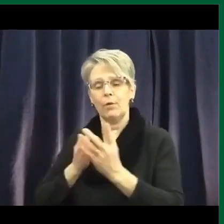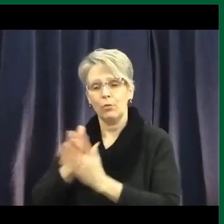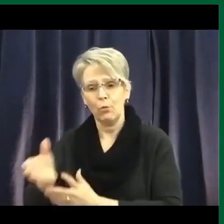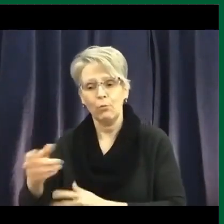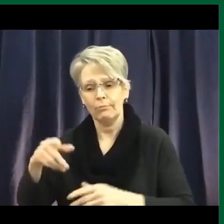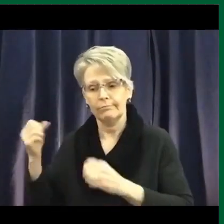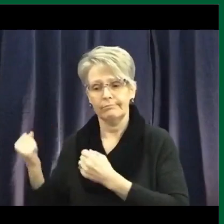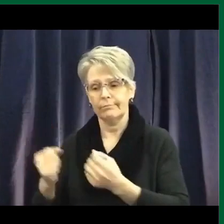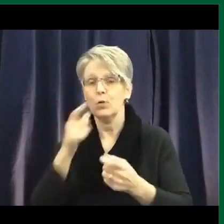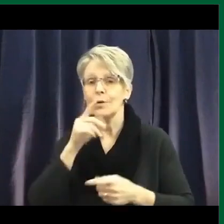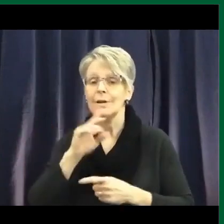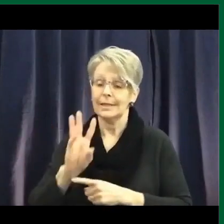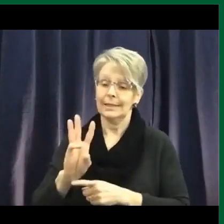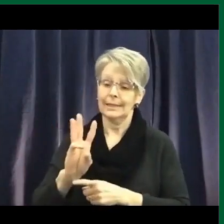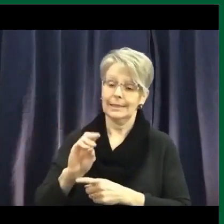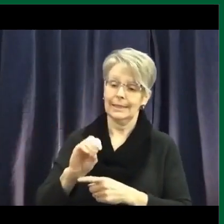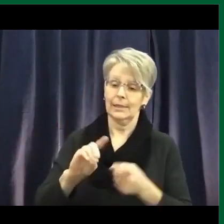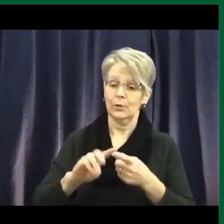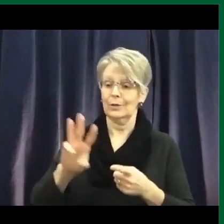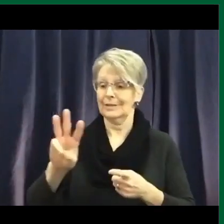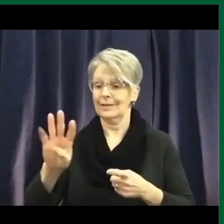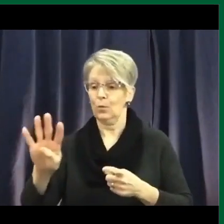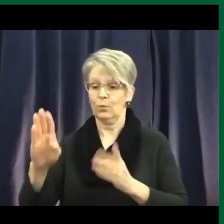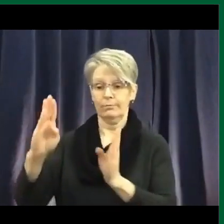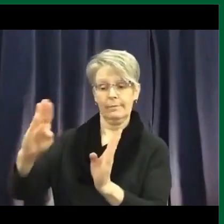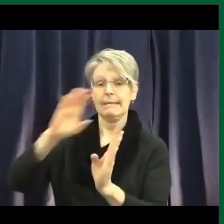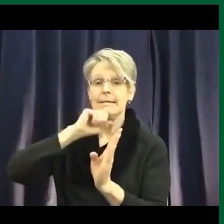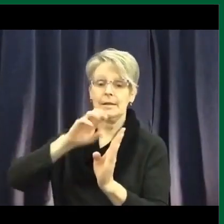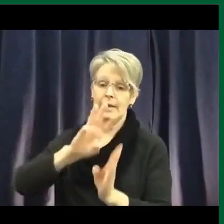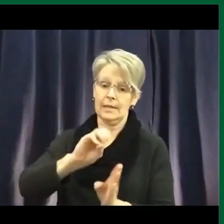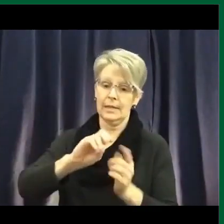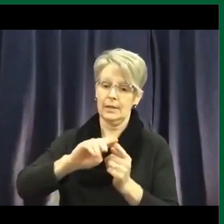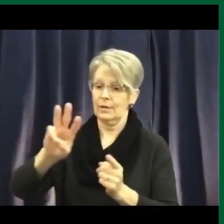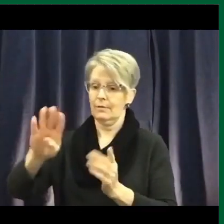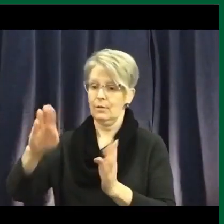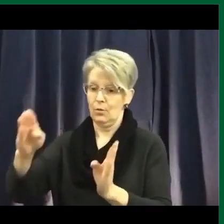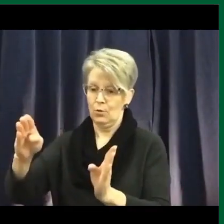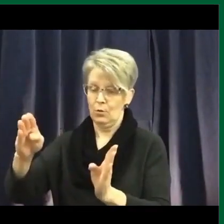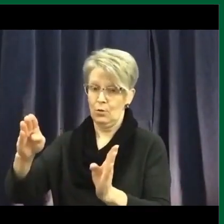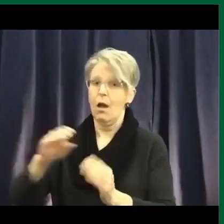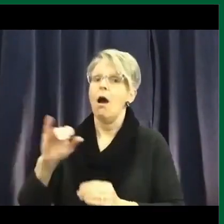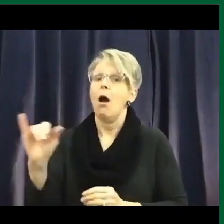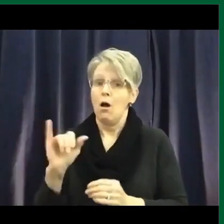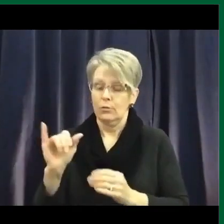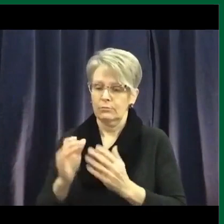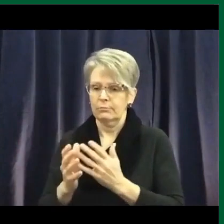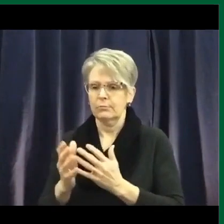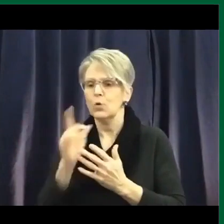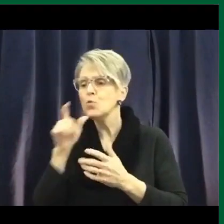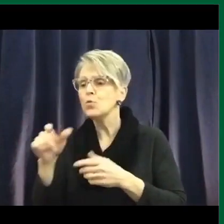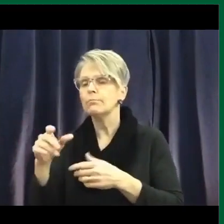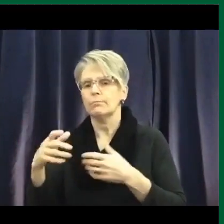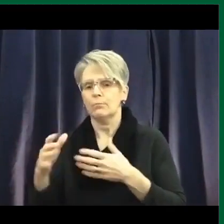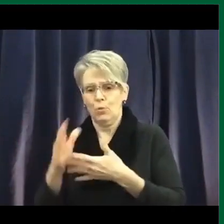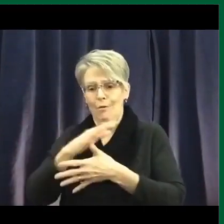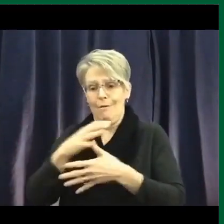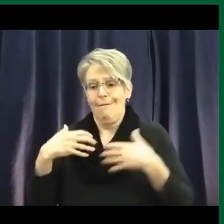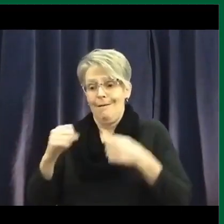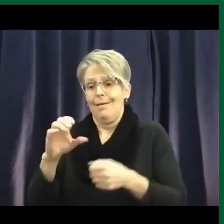people aged 60 to 64, and on a priority health and also to priority healthcare workers to receive